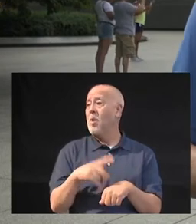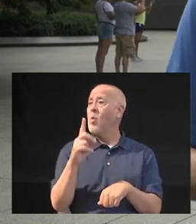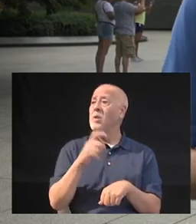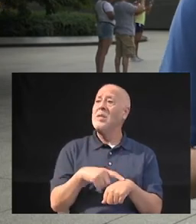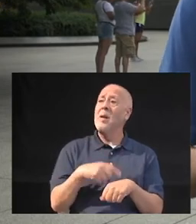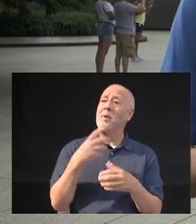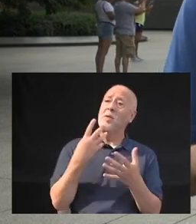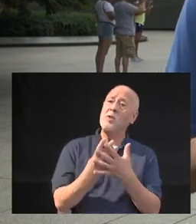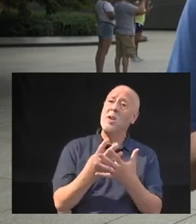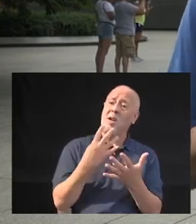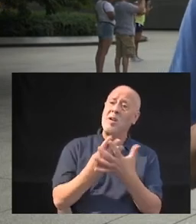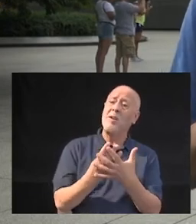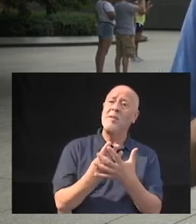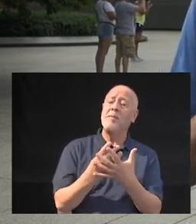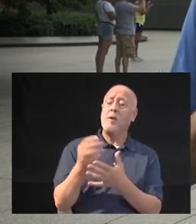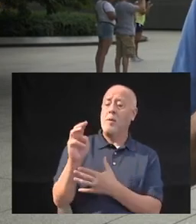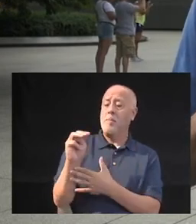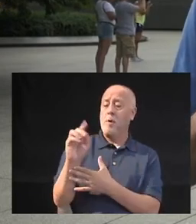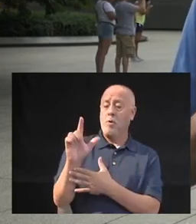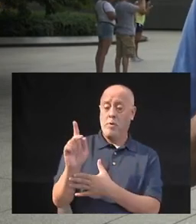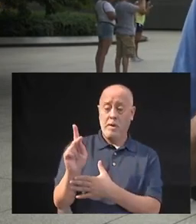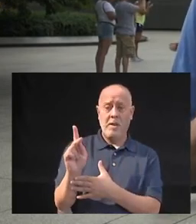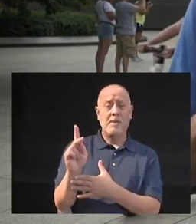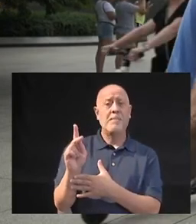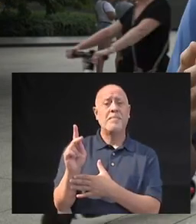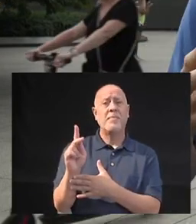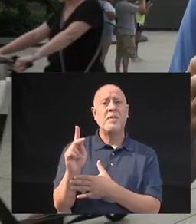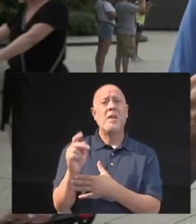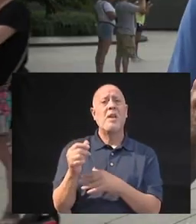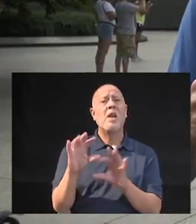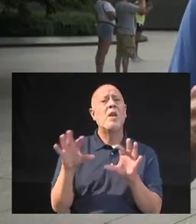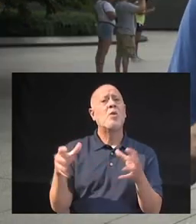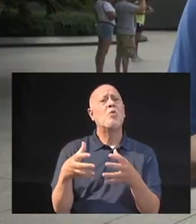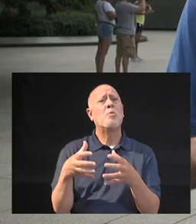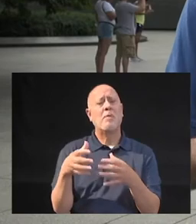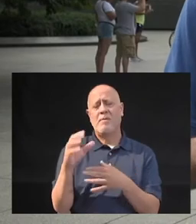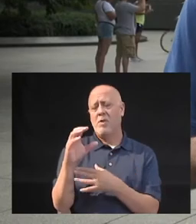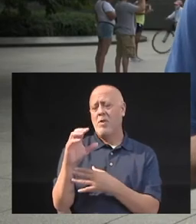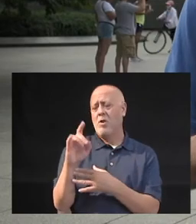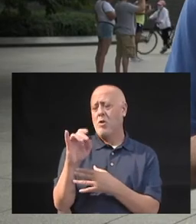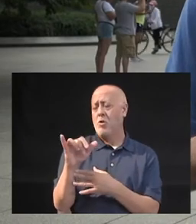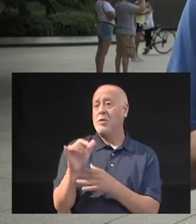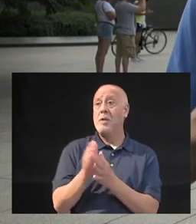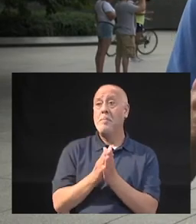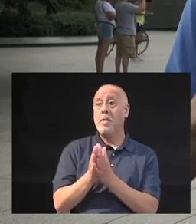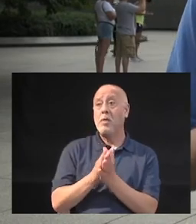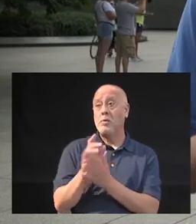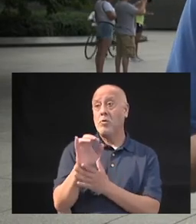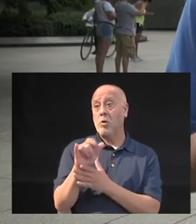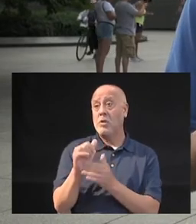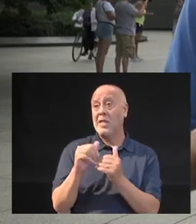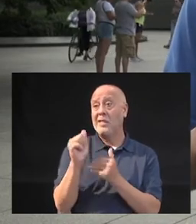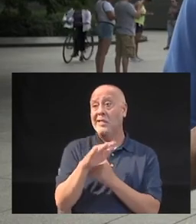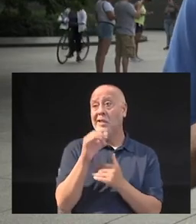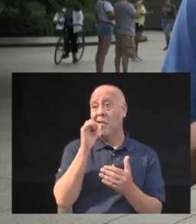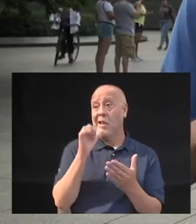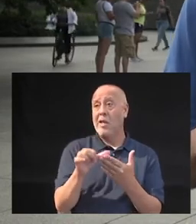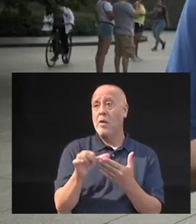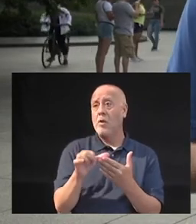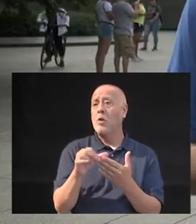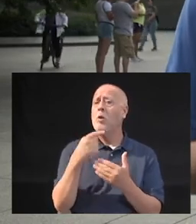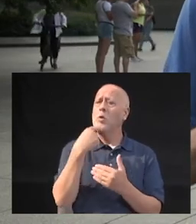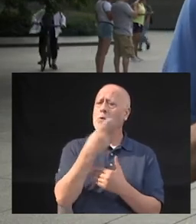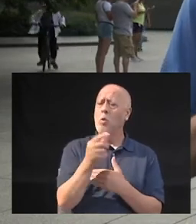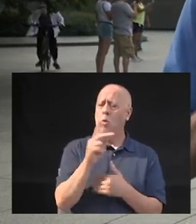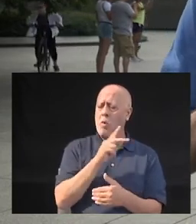those occasions, a group of clergy, in fact, some Methodist clergy were in the group that sent the letter, told